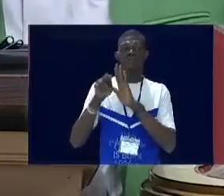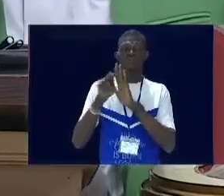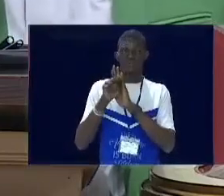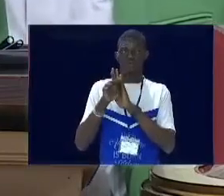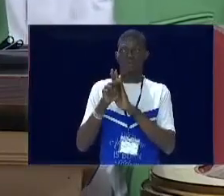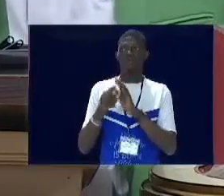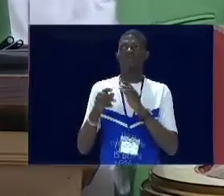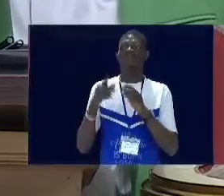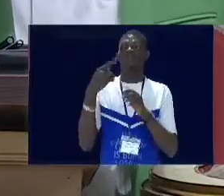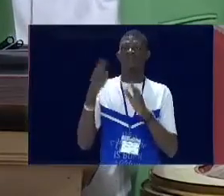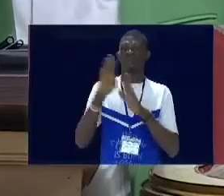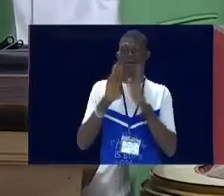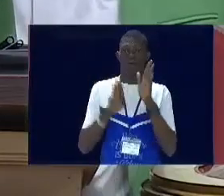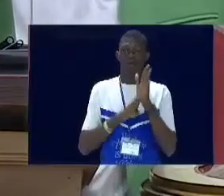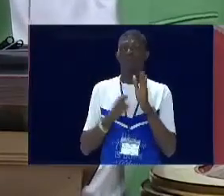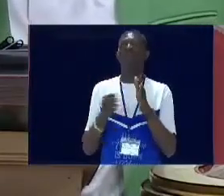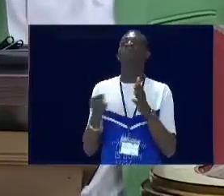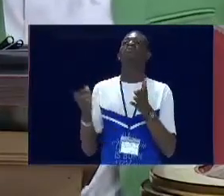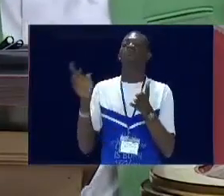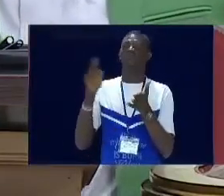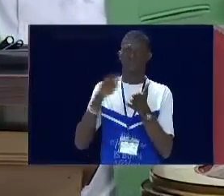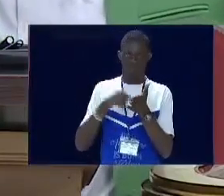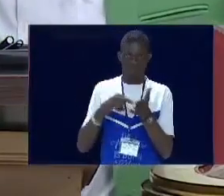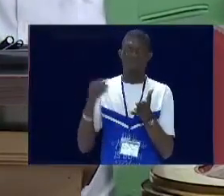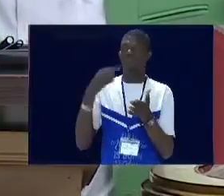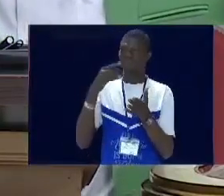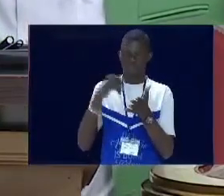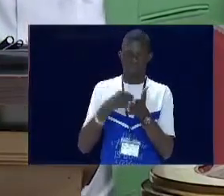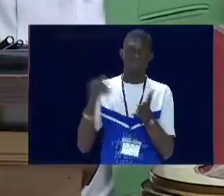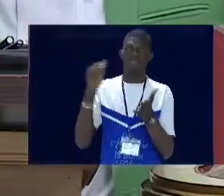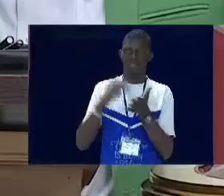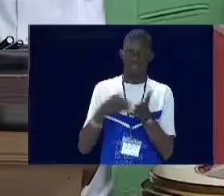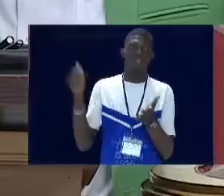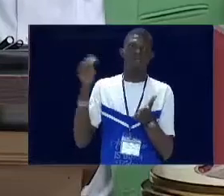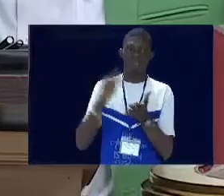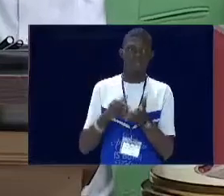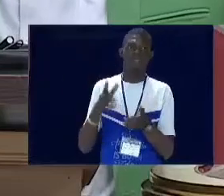the Bible repeated it again and again.